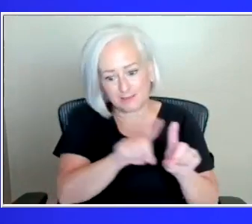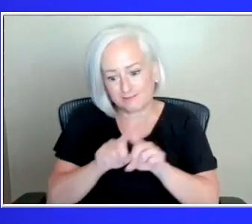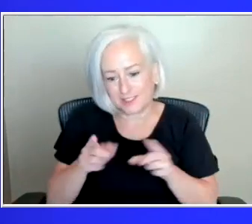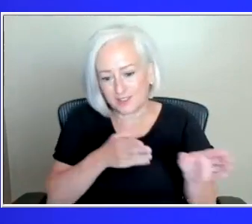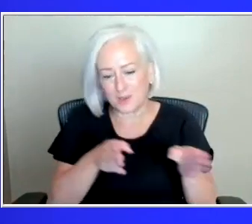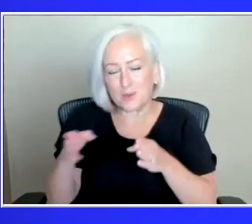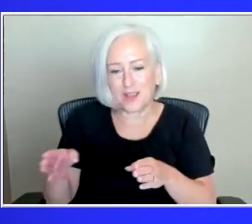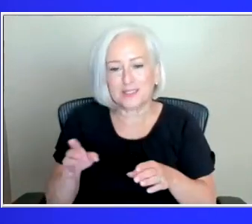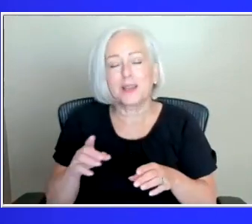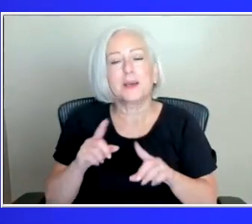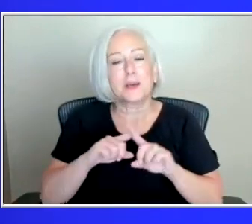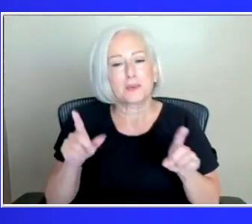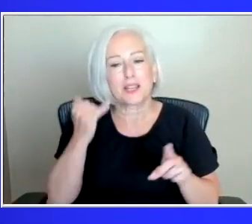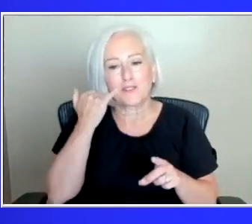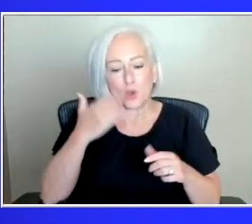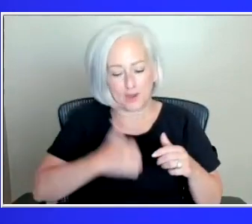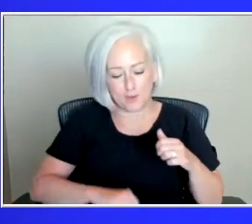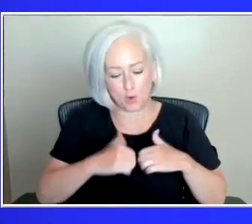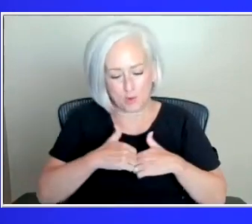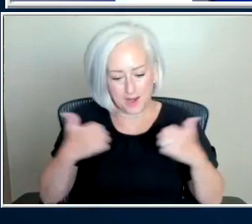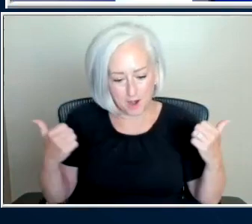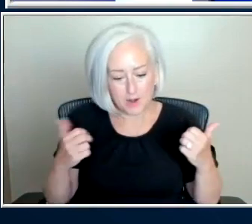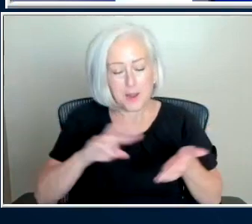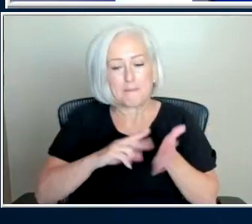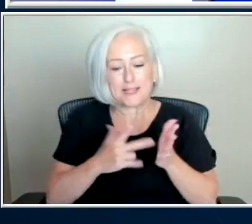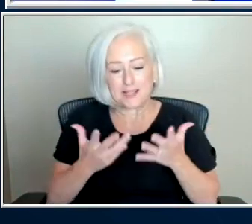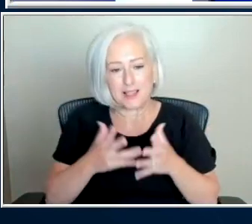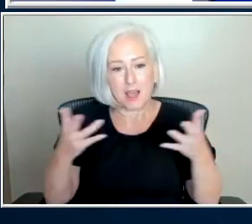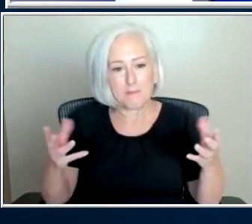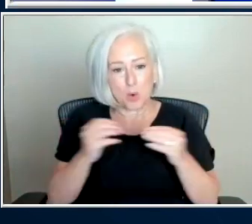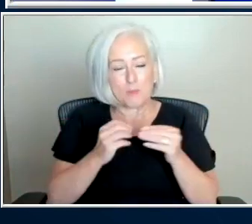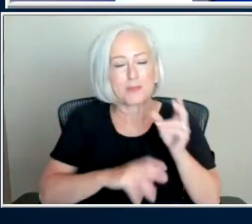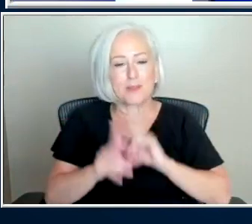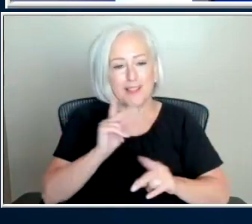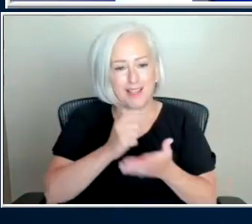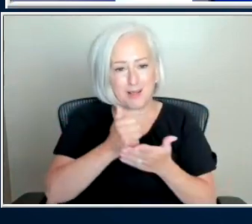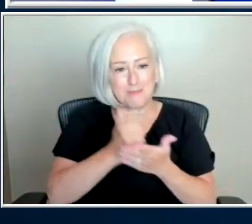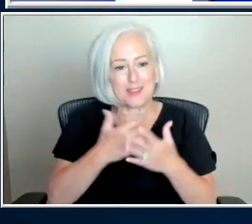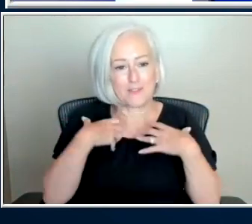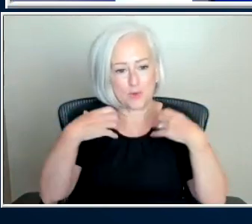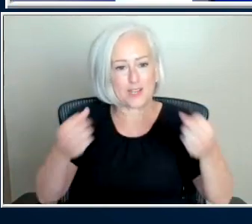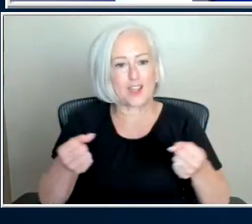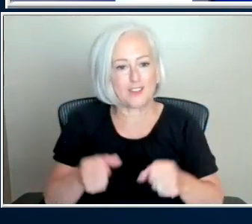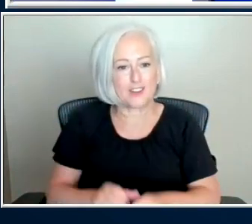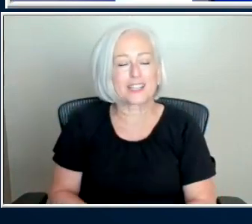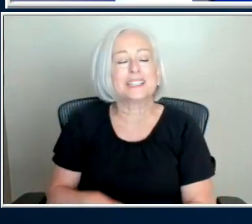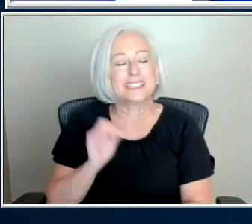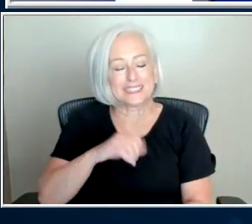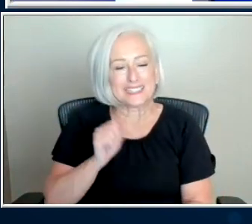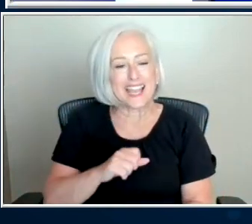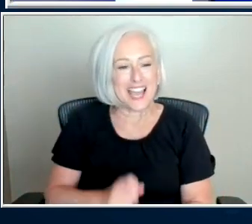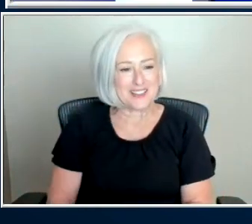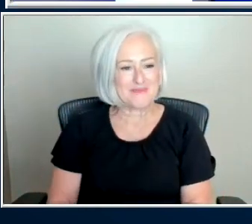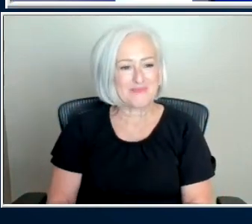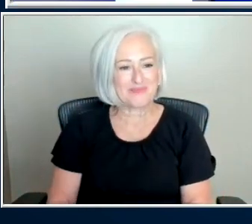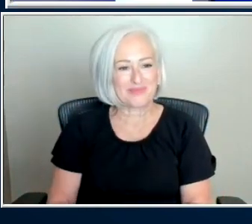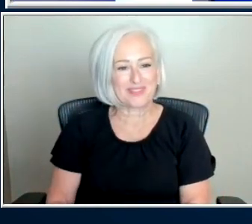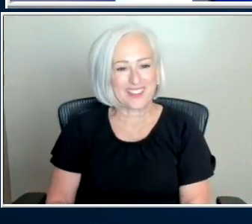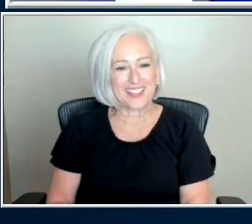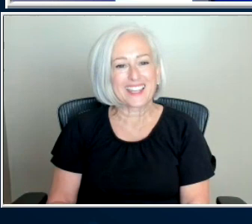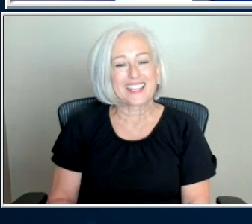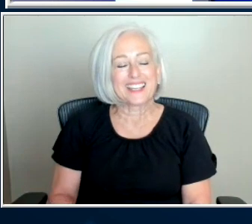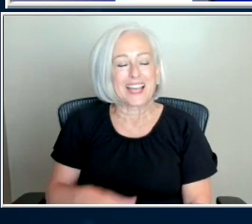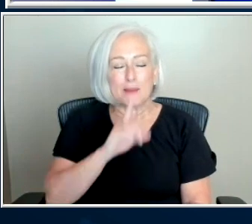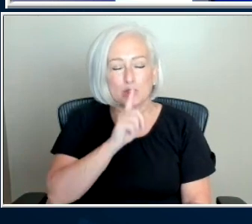people recovering after that. I'd like to be around that dinner table when you two battle it out on who had it harder. Yeah, no, Mom doesn't let that happen. I bet